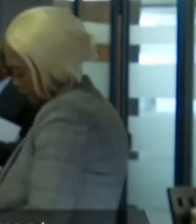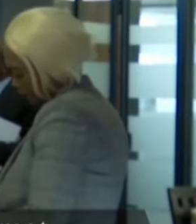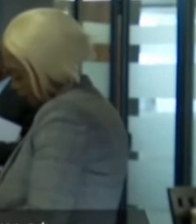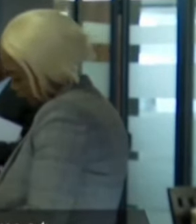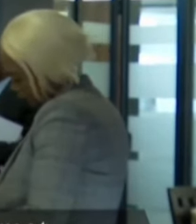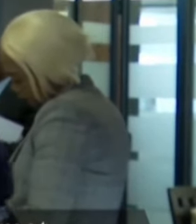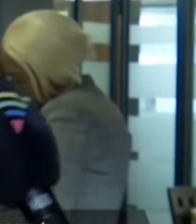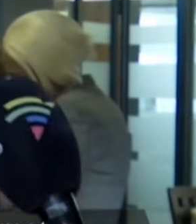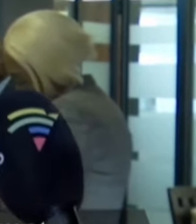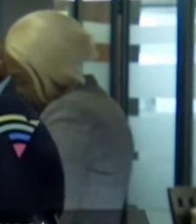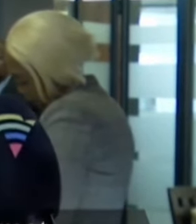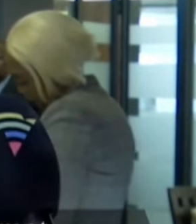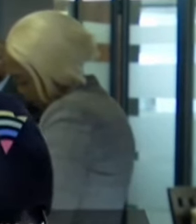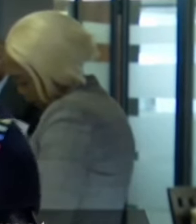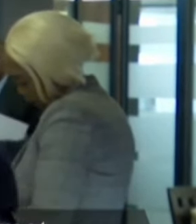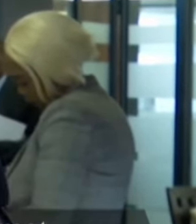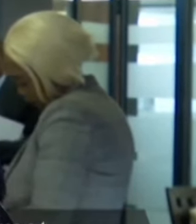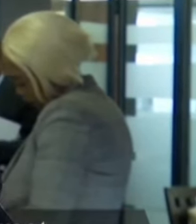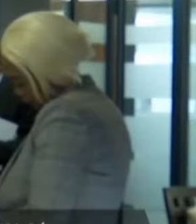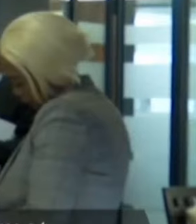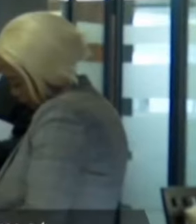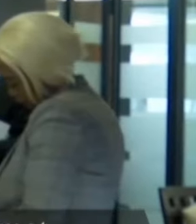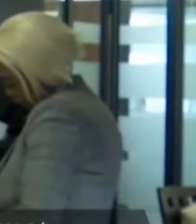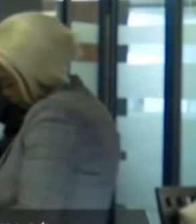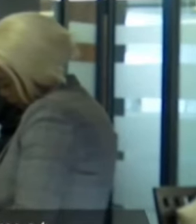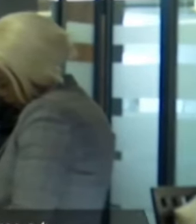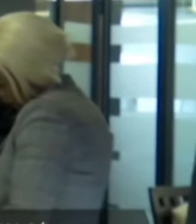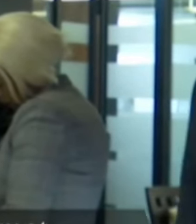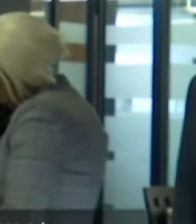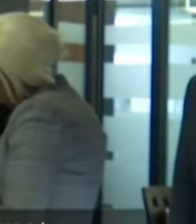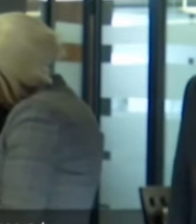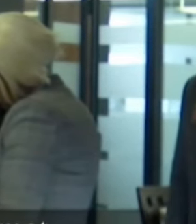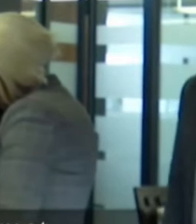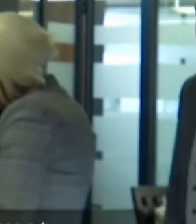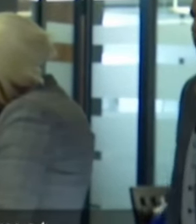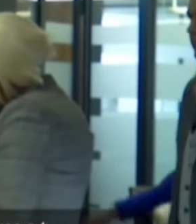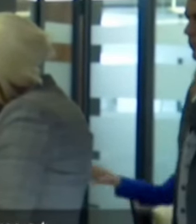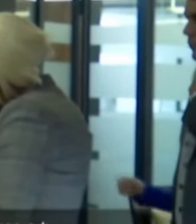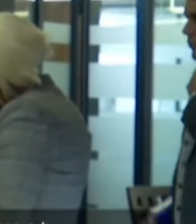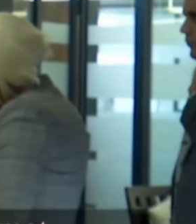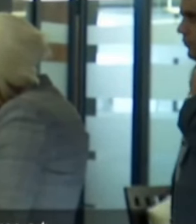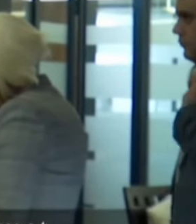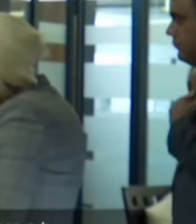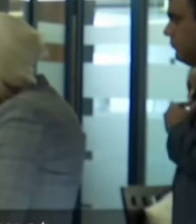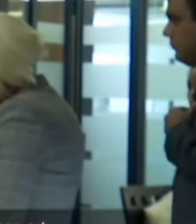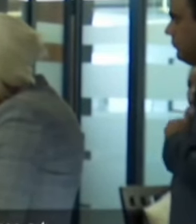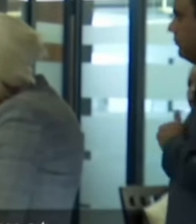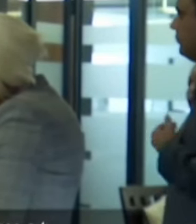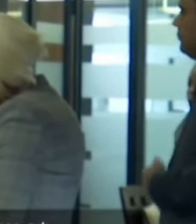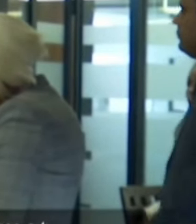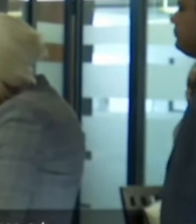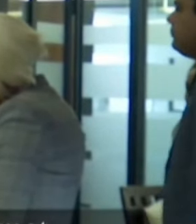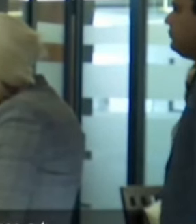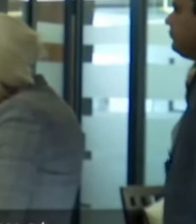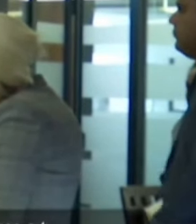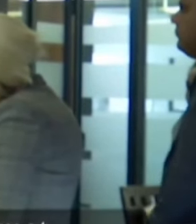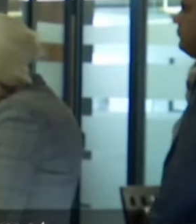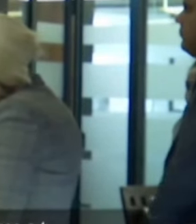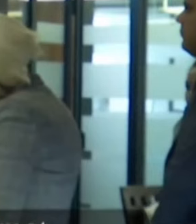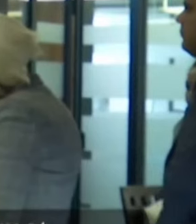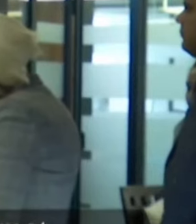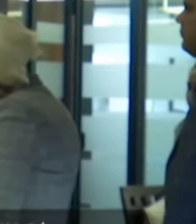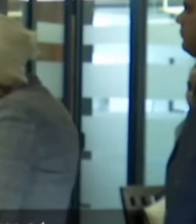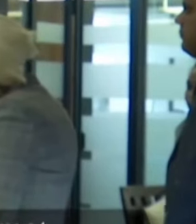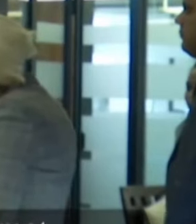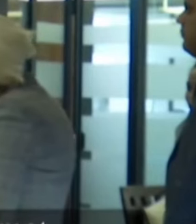South Africa, having joined the struggle against apartheid as a very young man, coming from a community